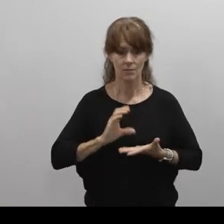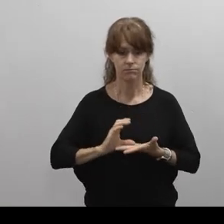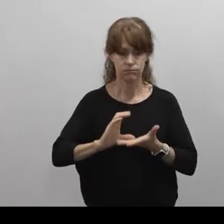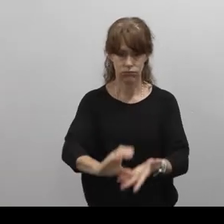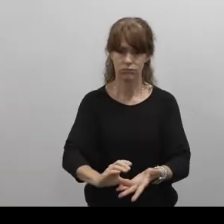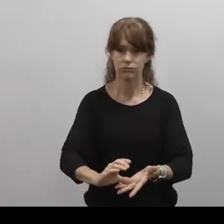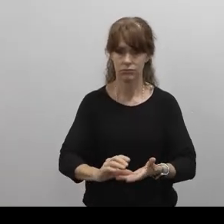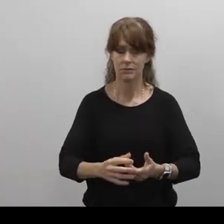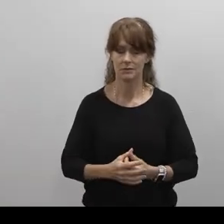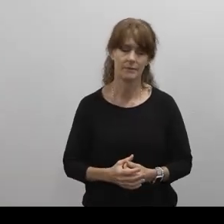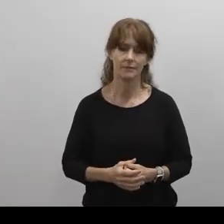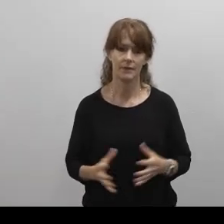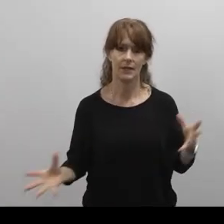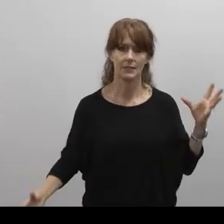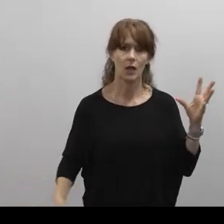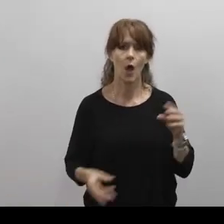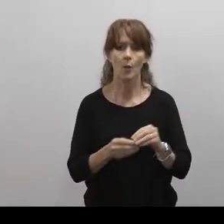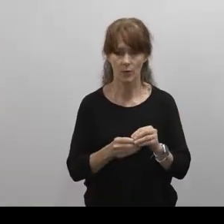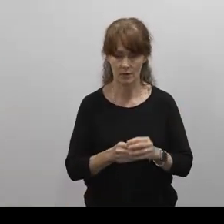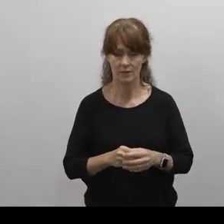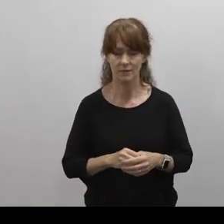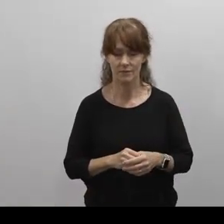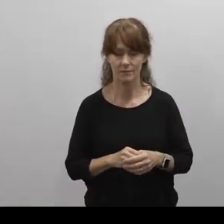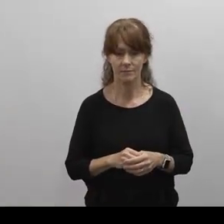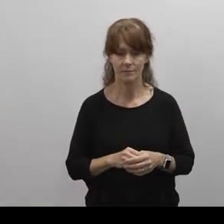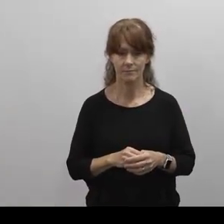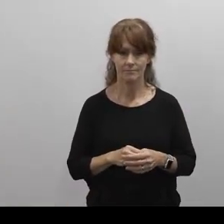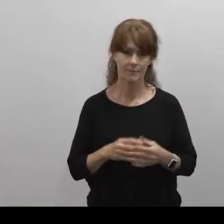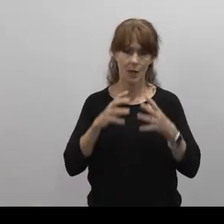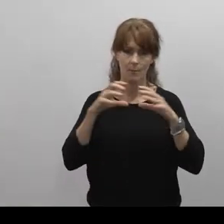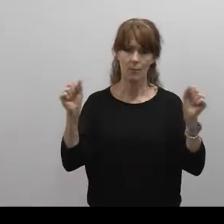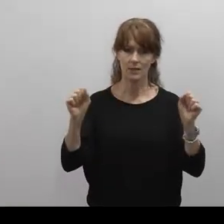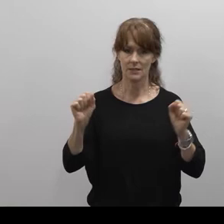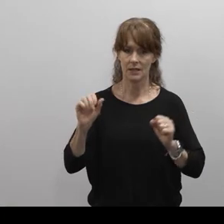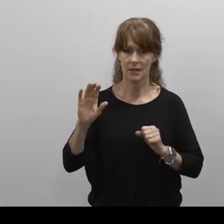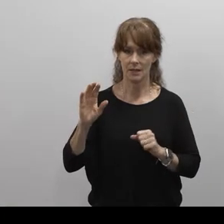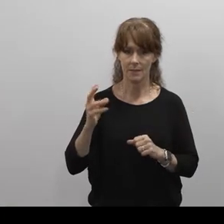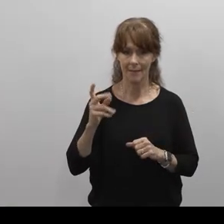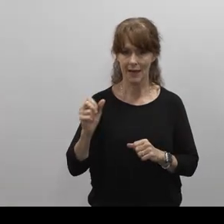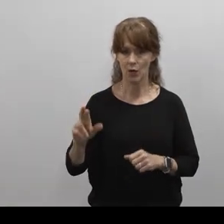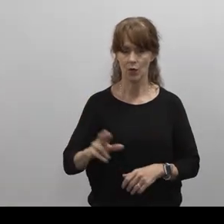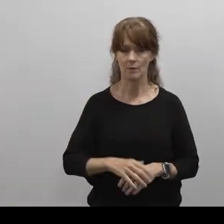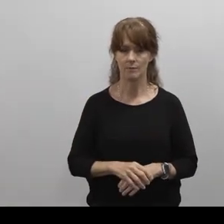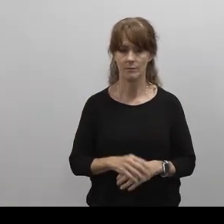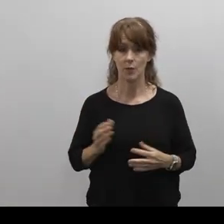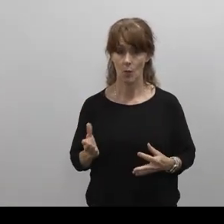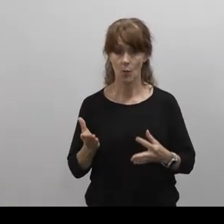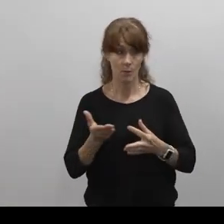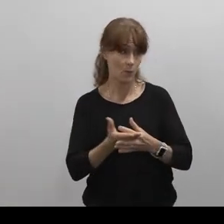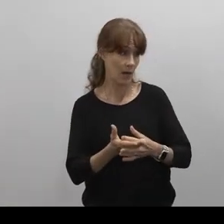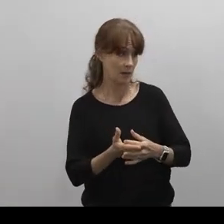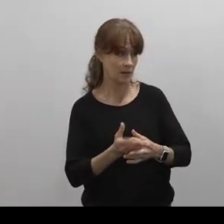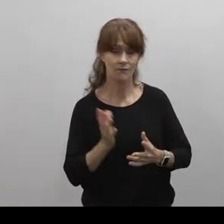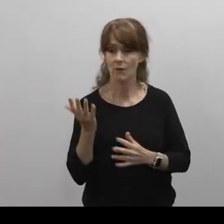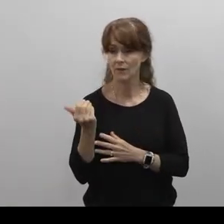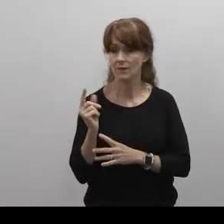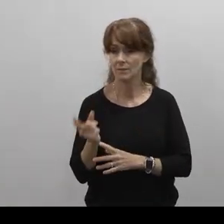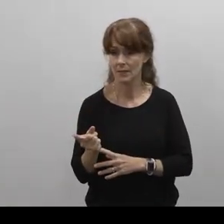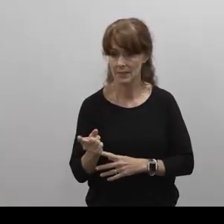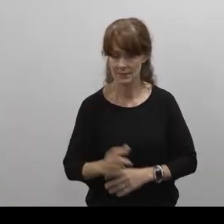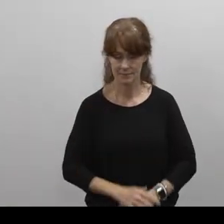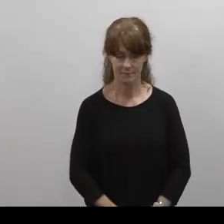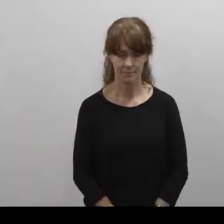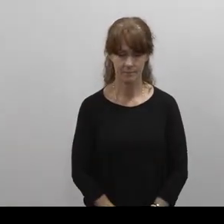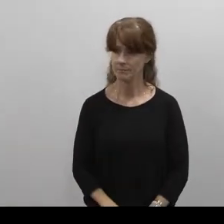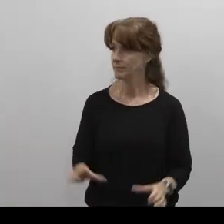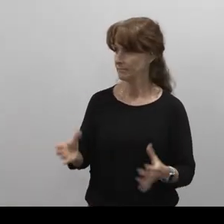so it's comprehensive in nature. Yes, thank you. And so we'll recess when you're ready, Dr. Benitez, for 15 minutes.